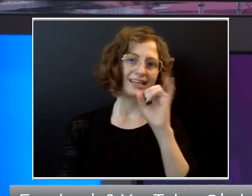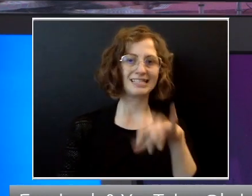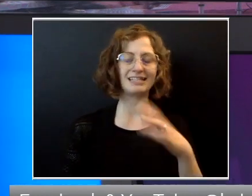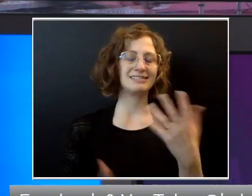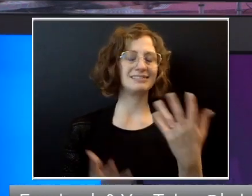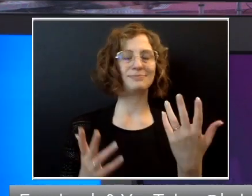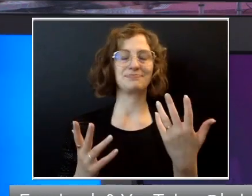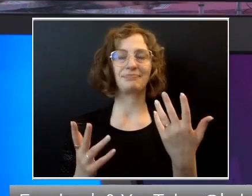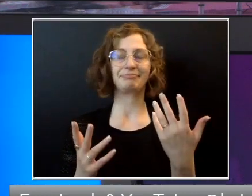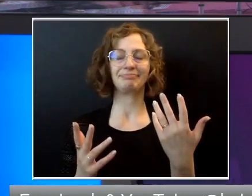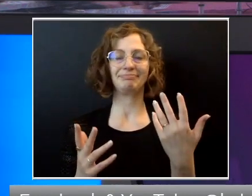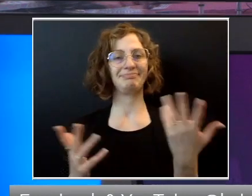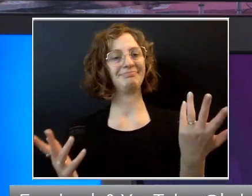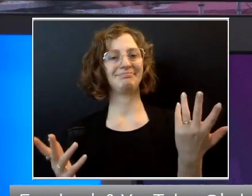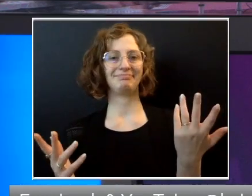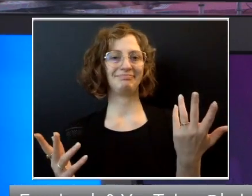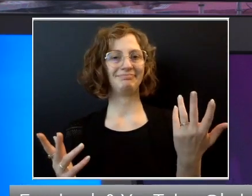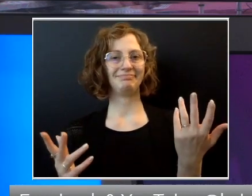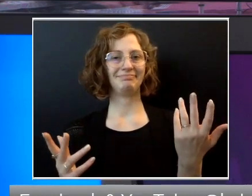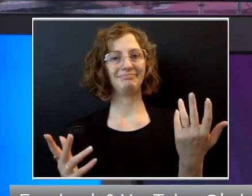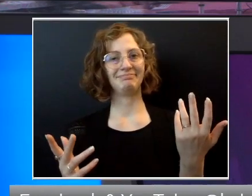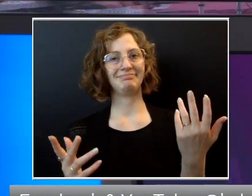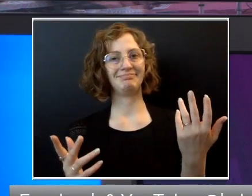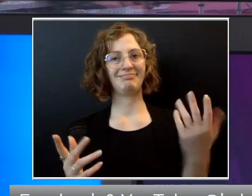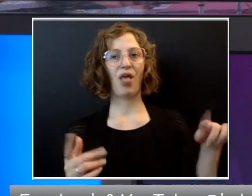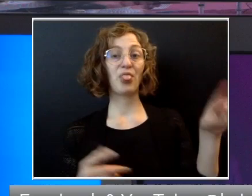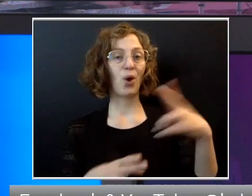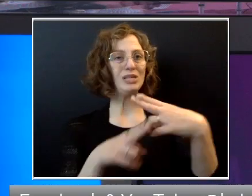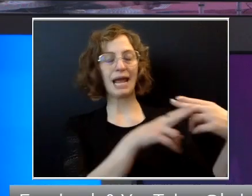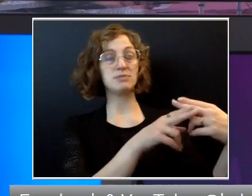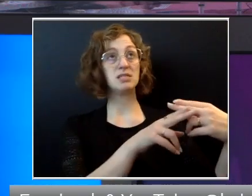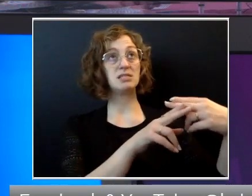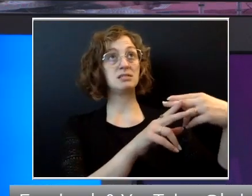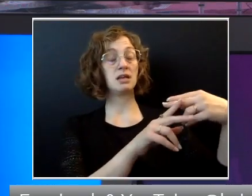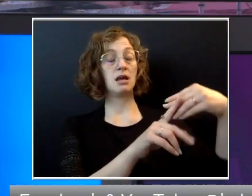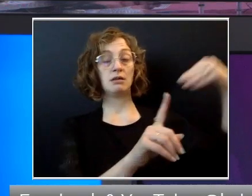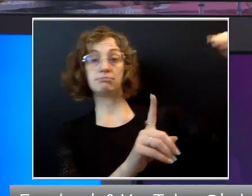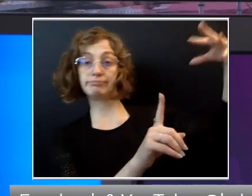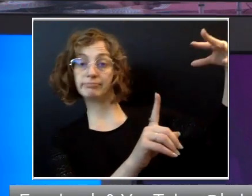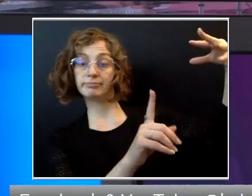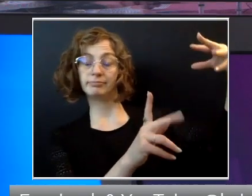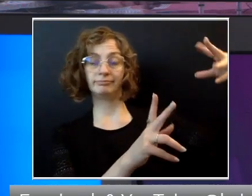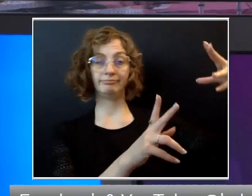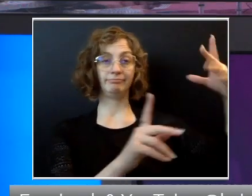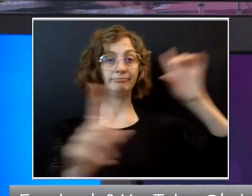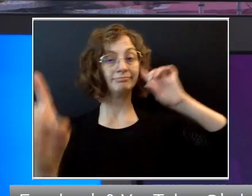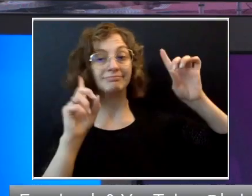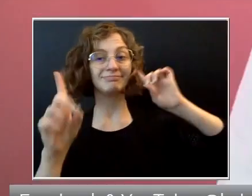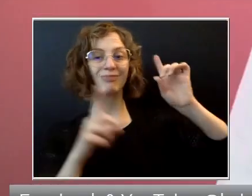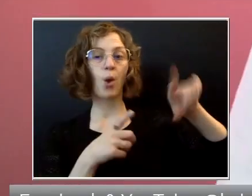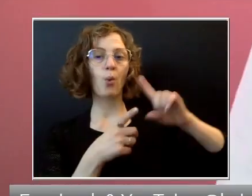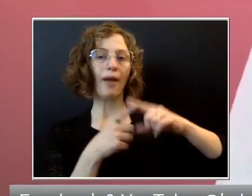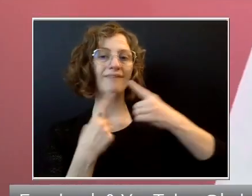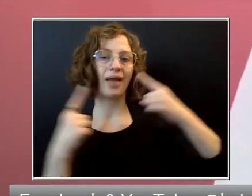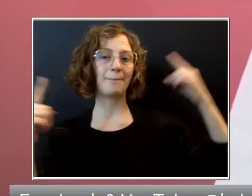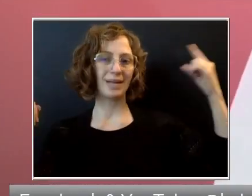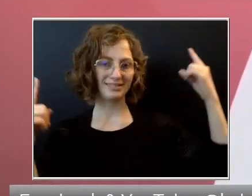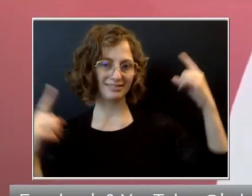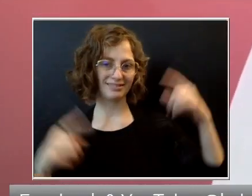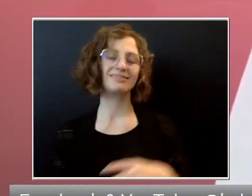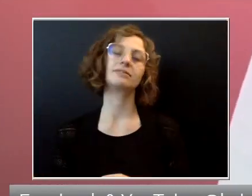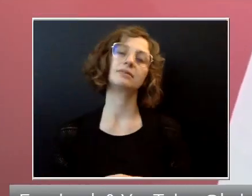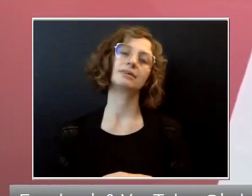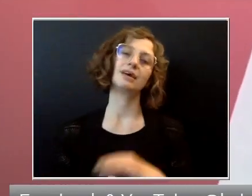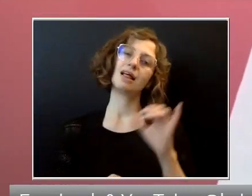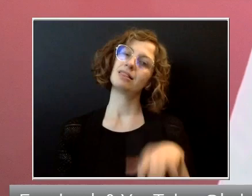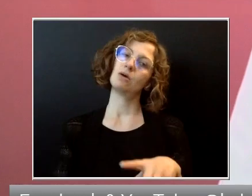of, a lot of spotlight when it's somebody who's famous. That was a long time ago, and I'm